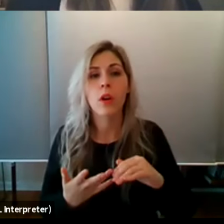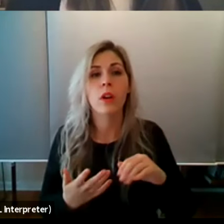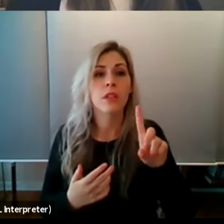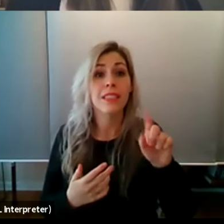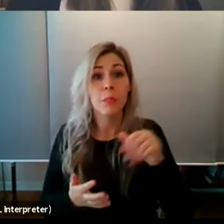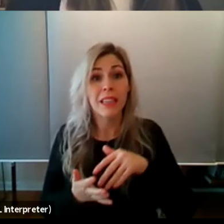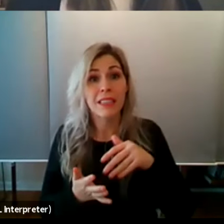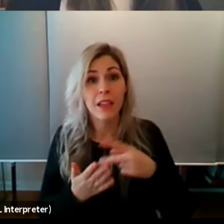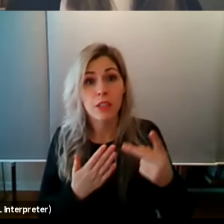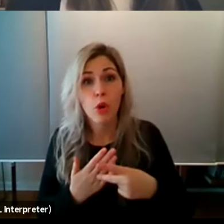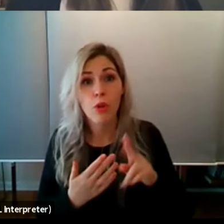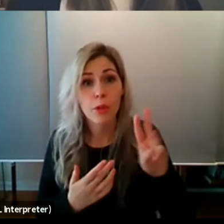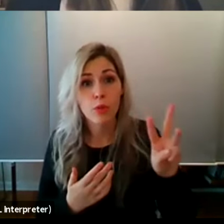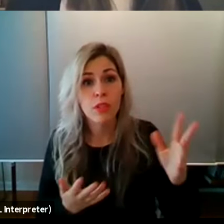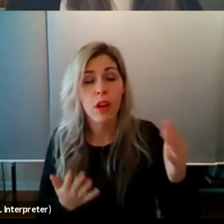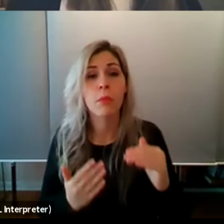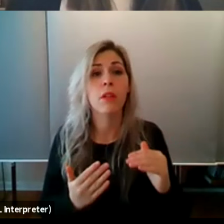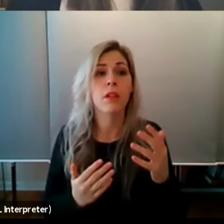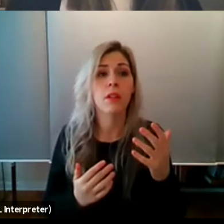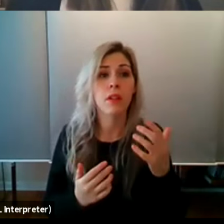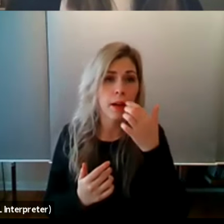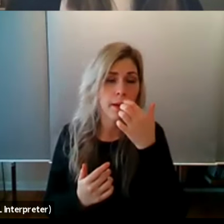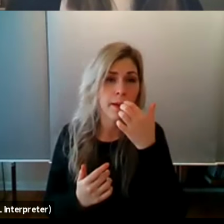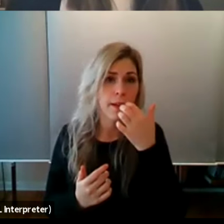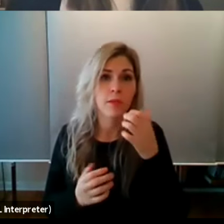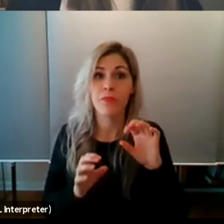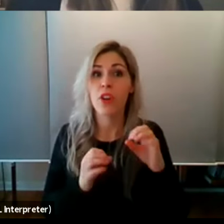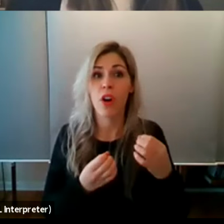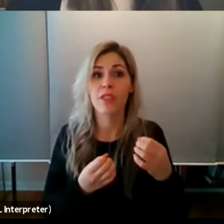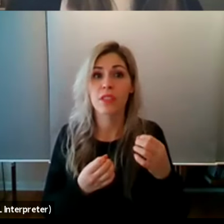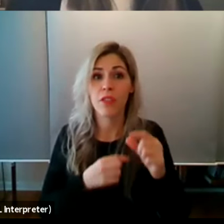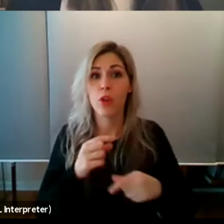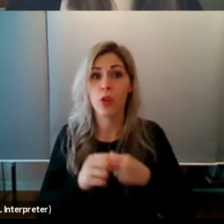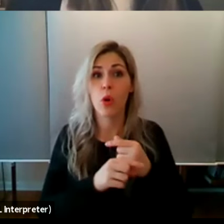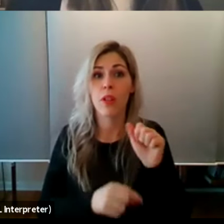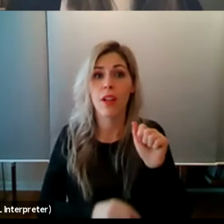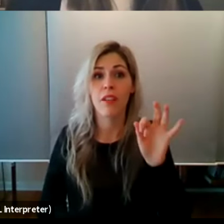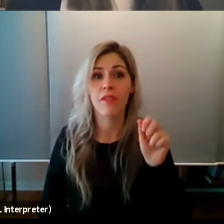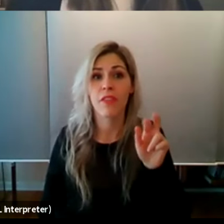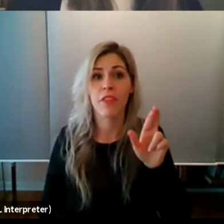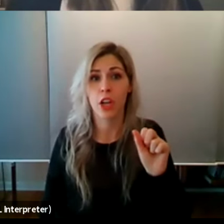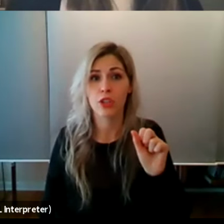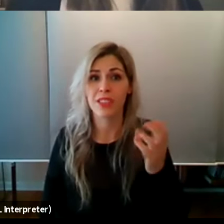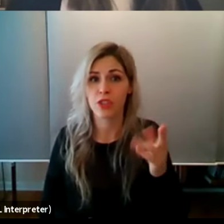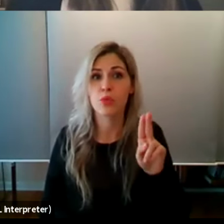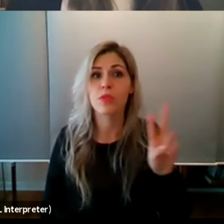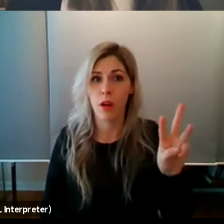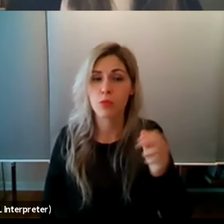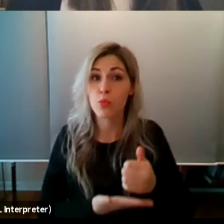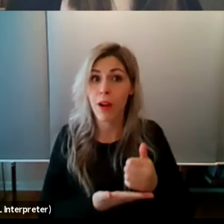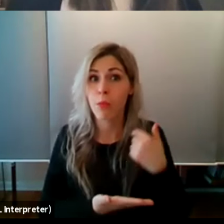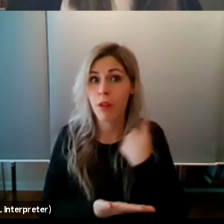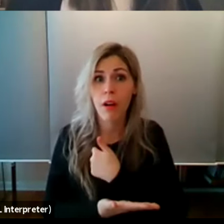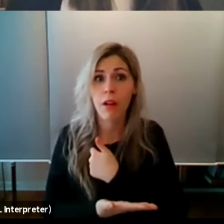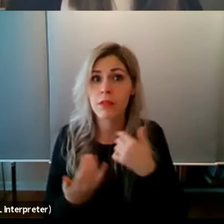Studies Program at the UW, and the Office of Global Affairs for helping us